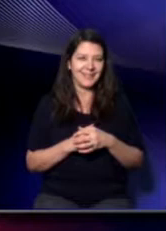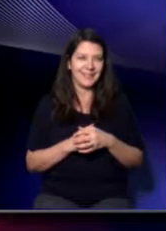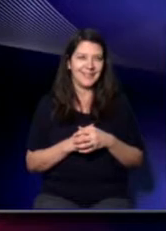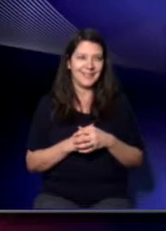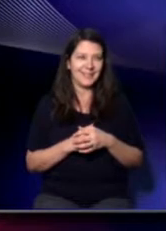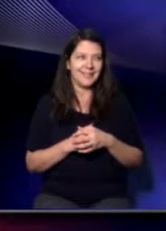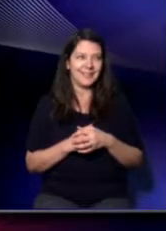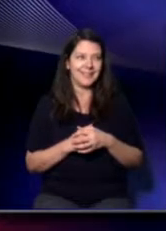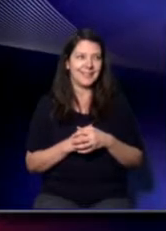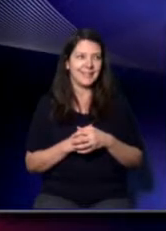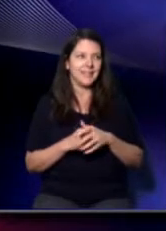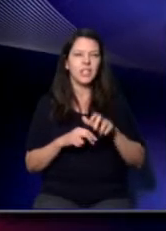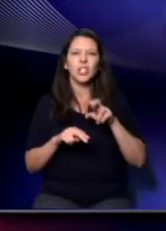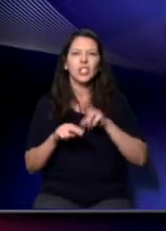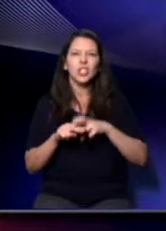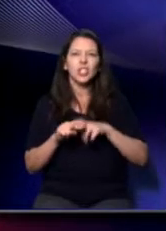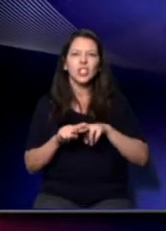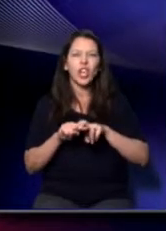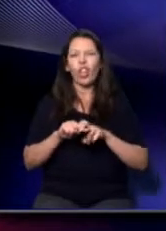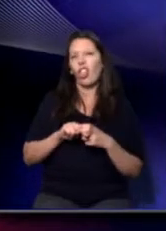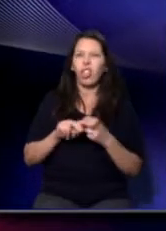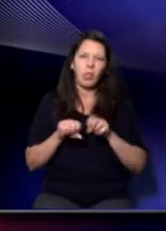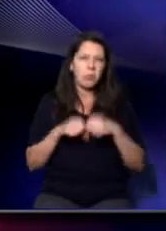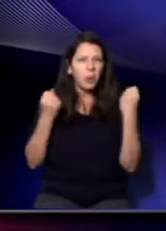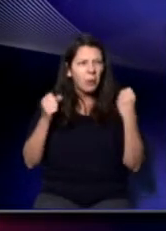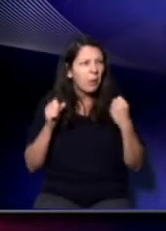She broke her chair.